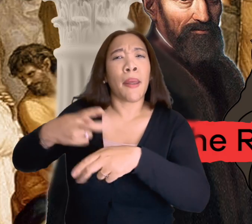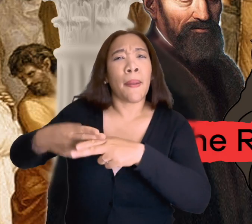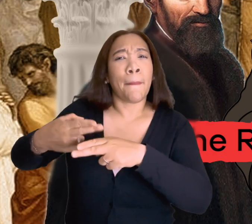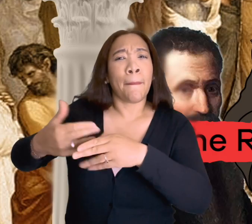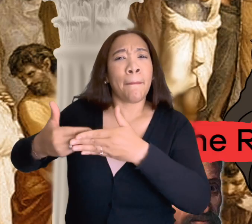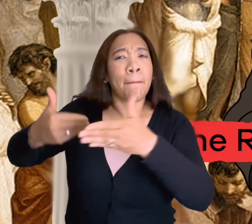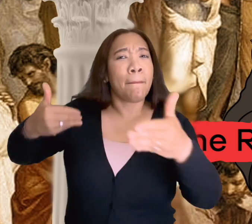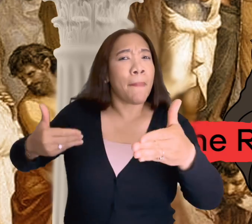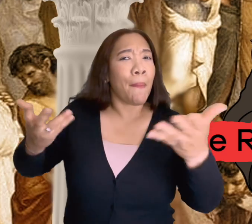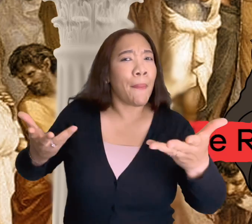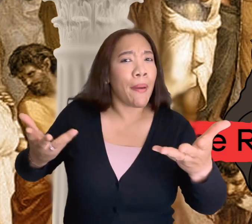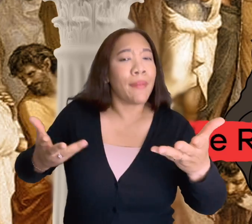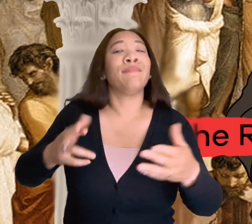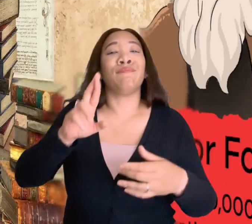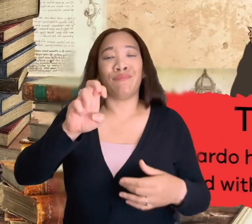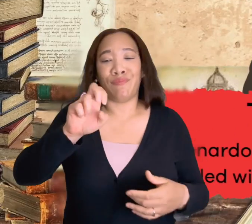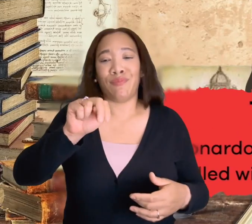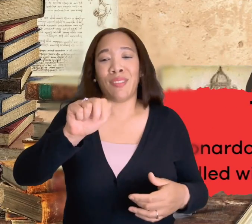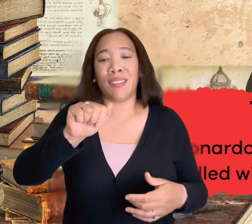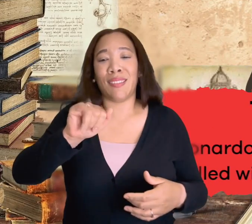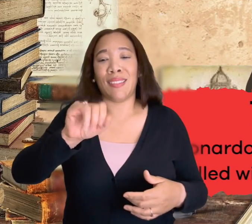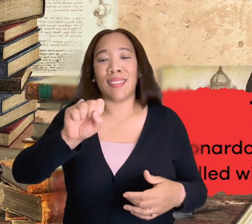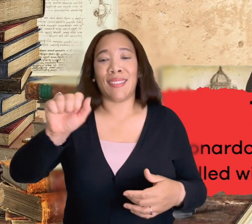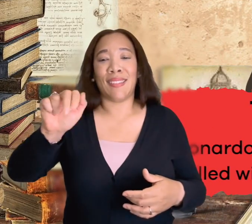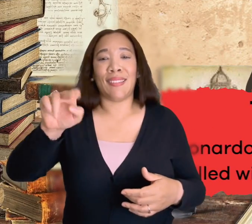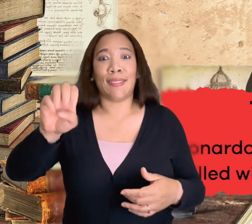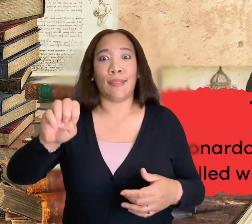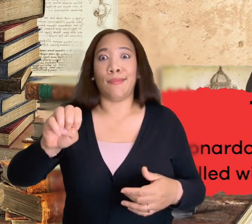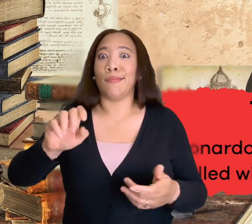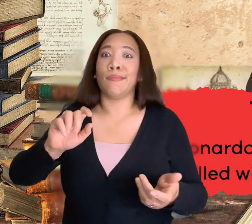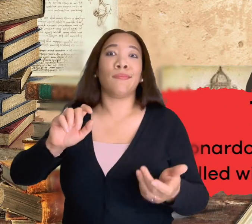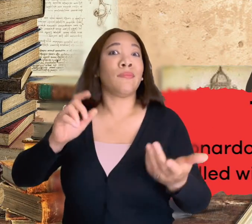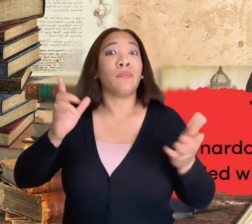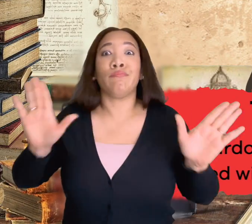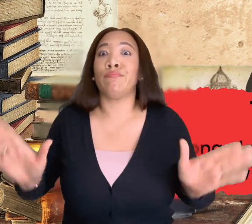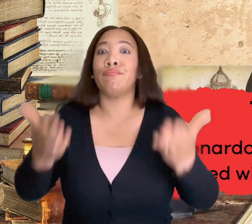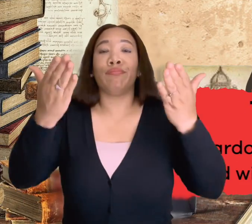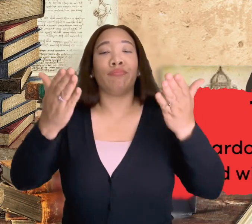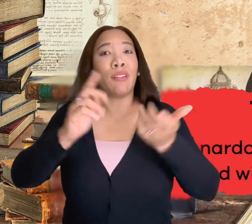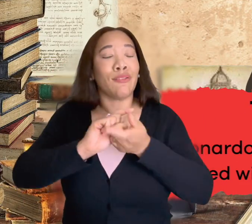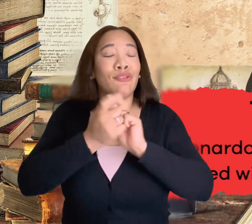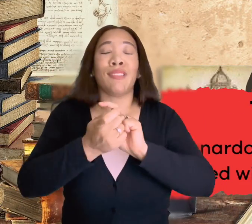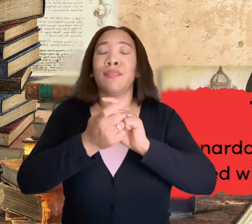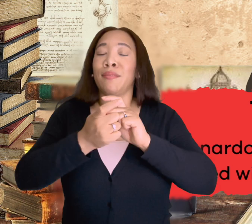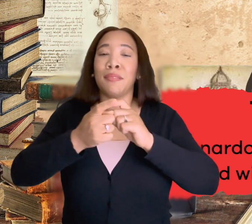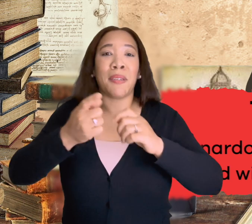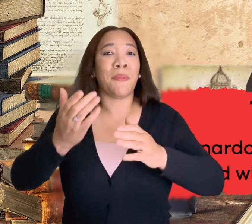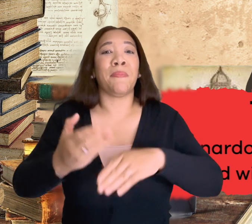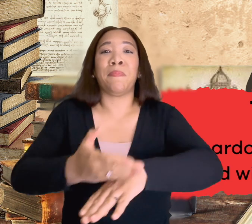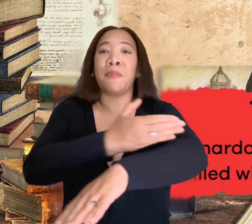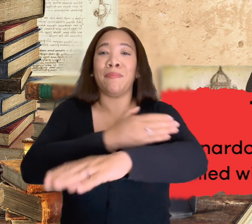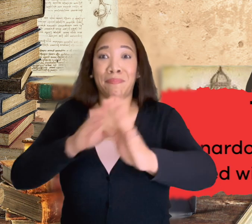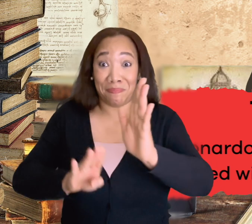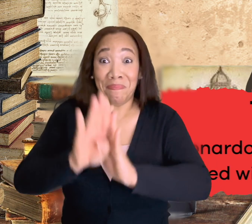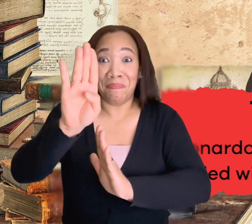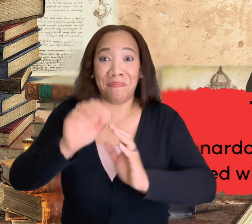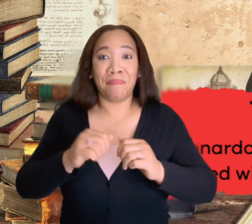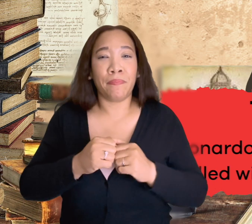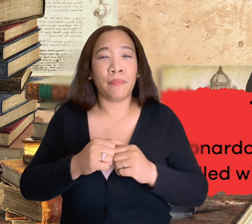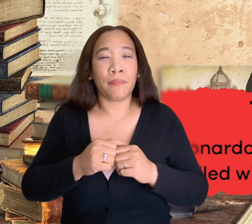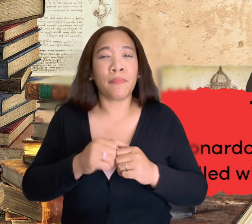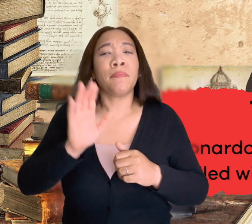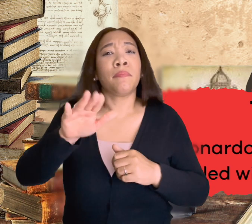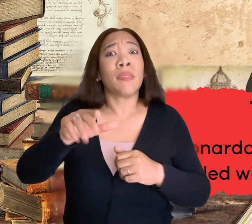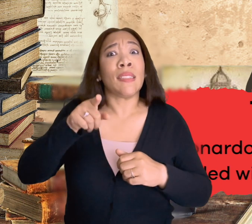The Renaissance period. True or false? Leonardo had over 20,000 pages